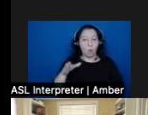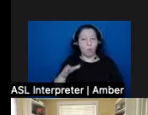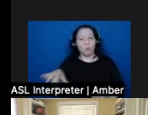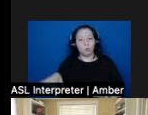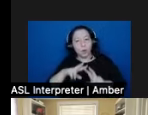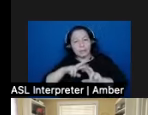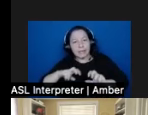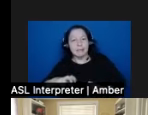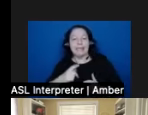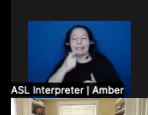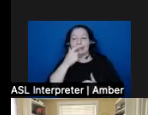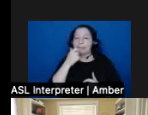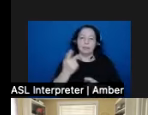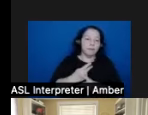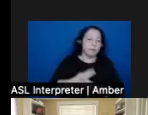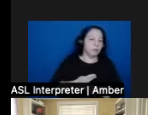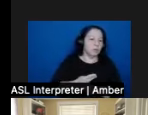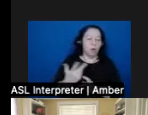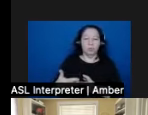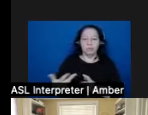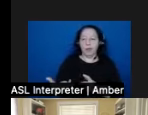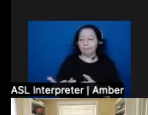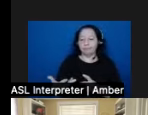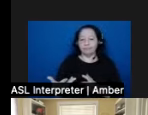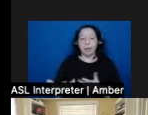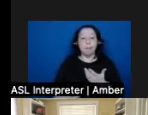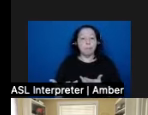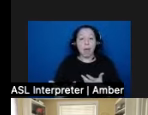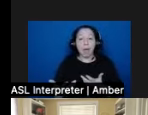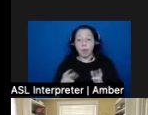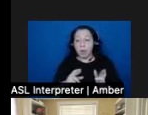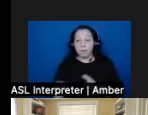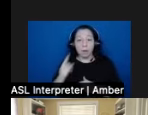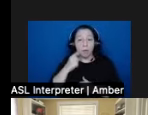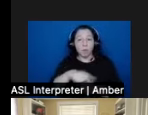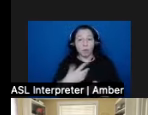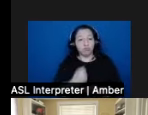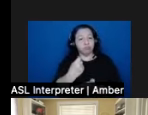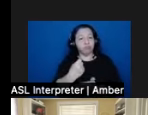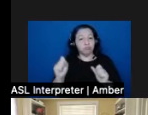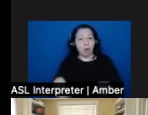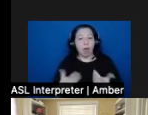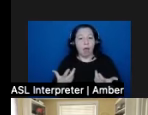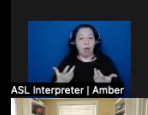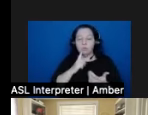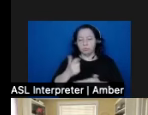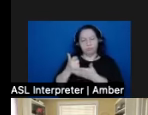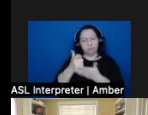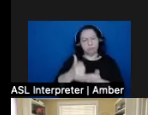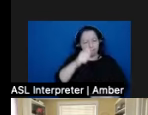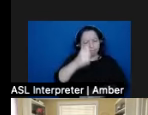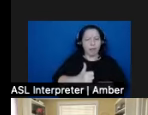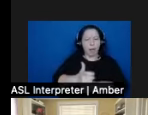assessments, figuring out what might be available for folks, and really helping them make a plan and